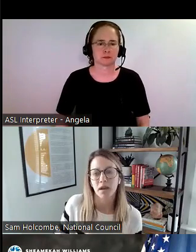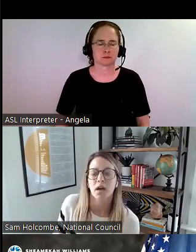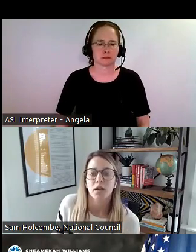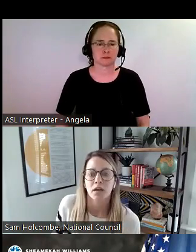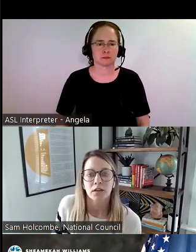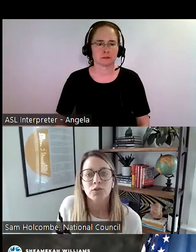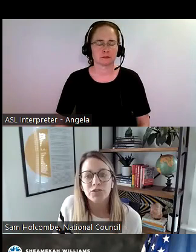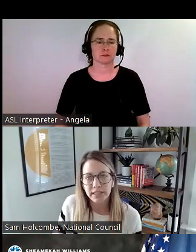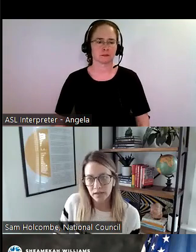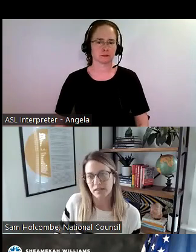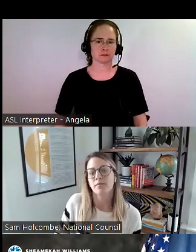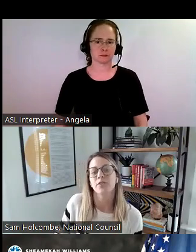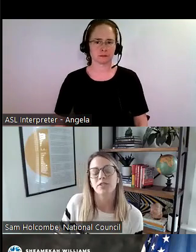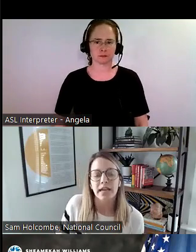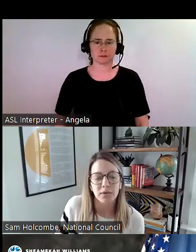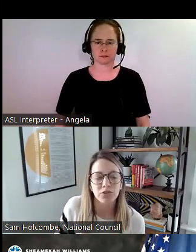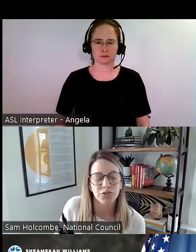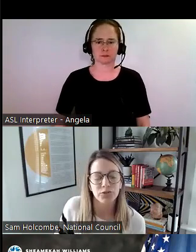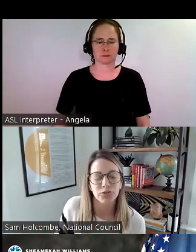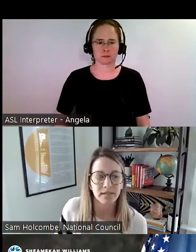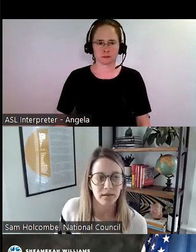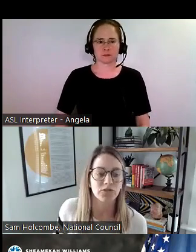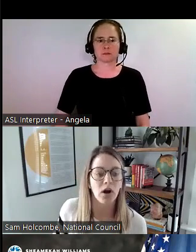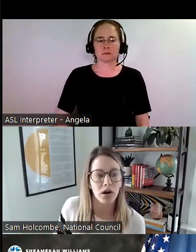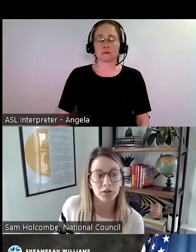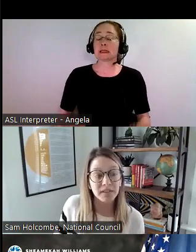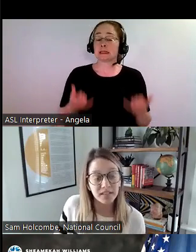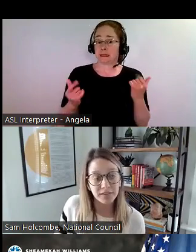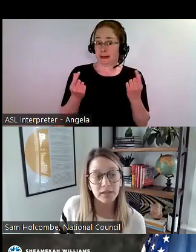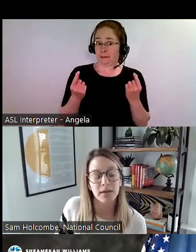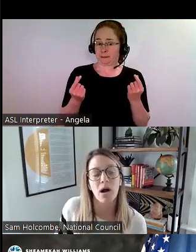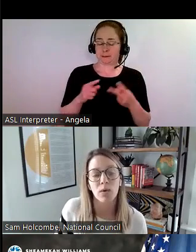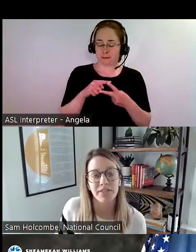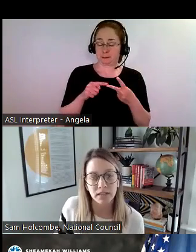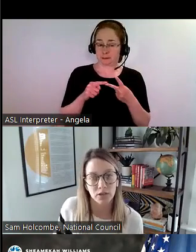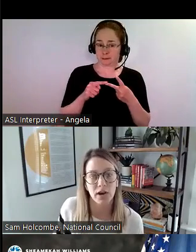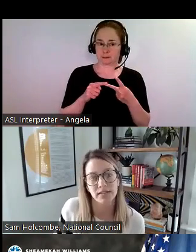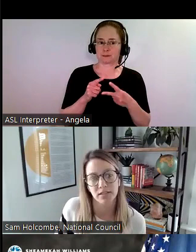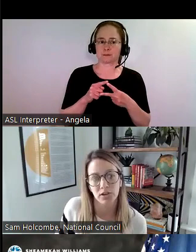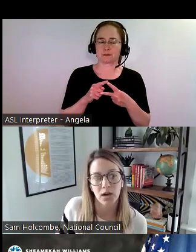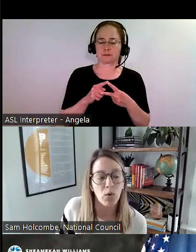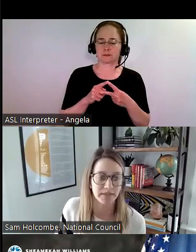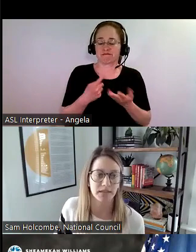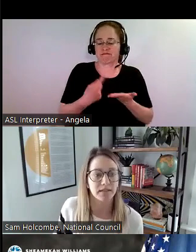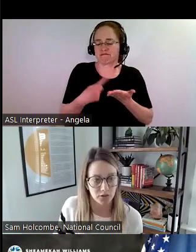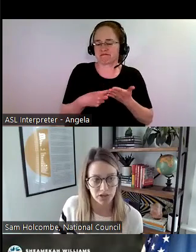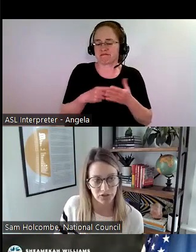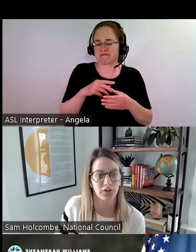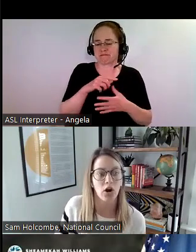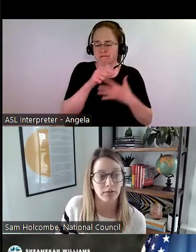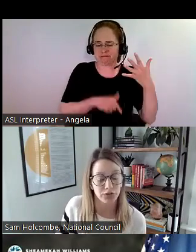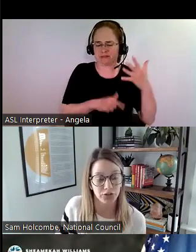Okay. So teeing this up for today, I'm going to do 2 things. I'm going to talk specifically about within the criteria, what